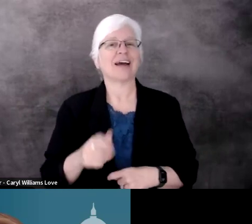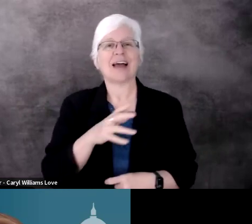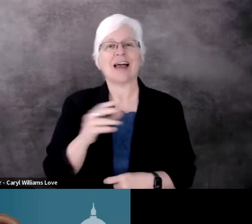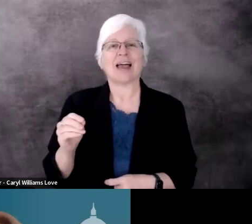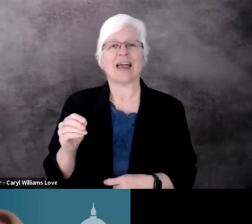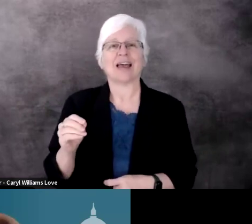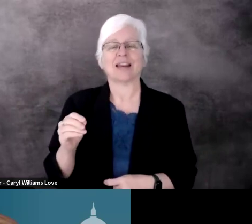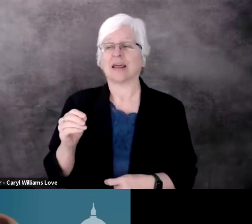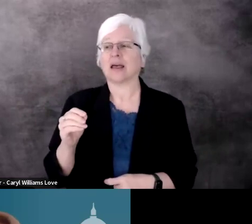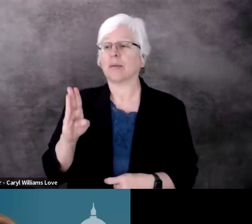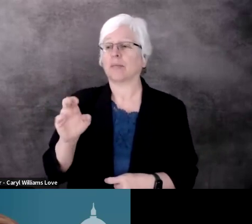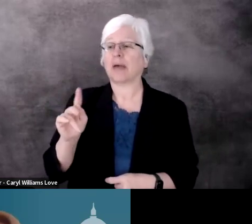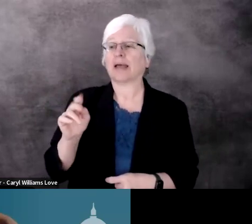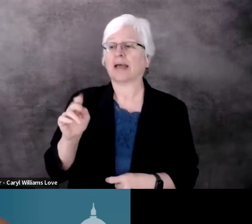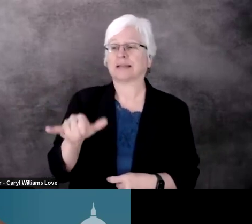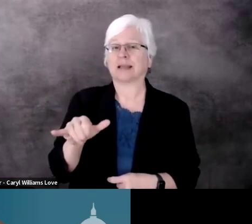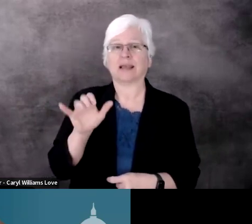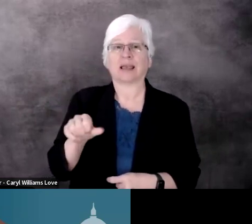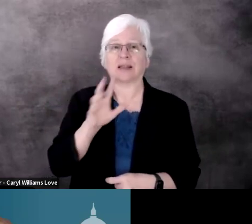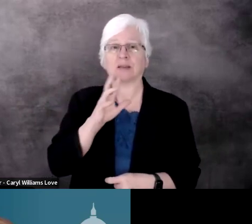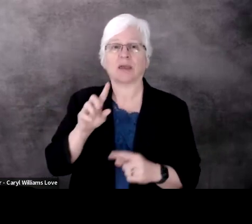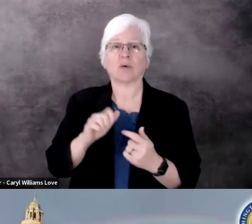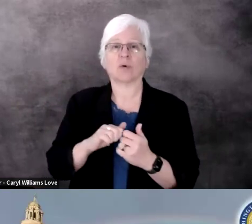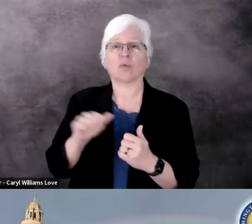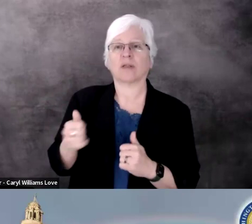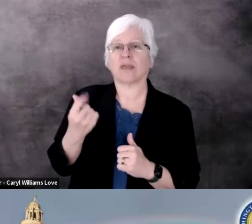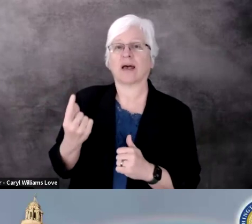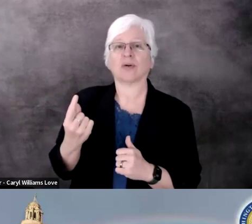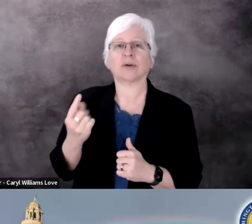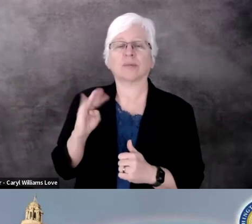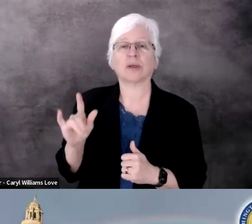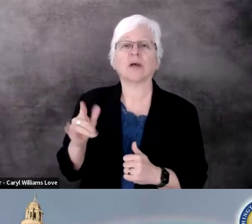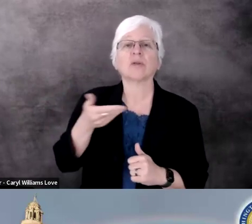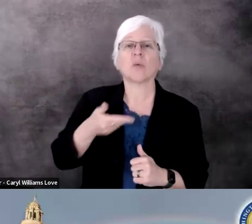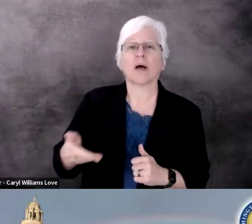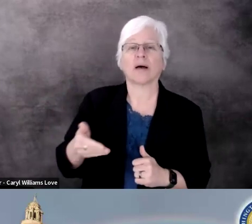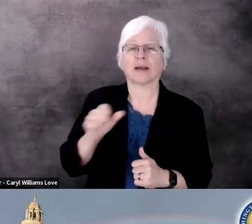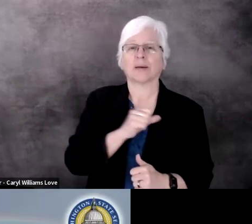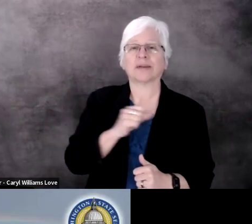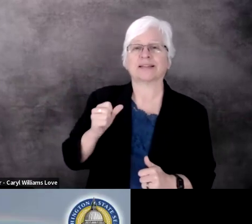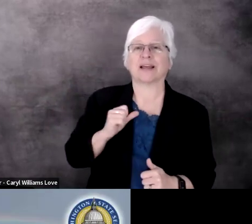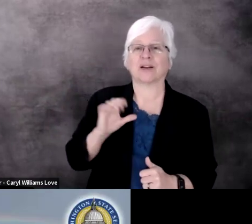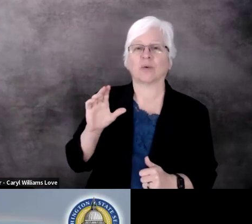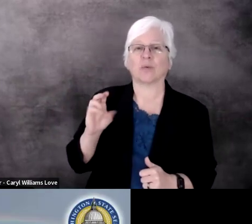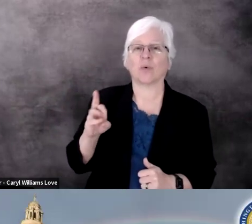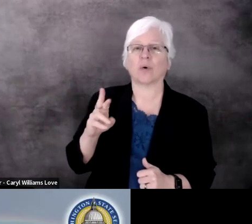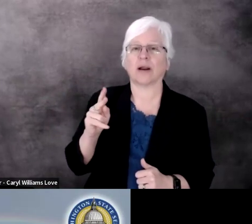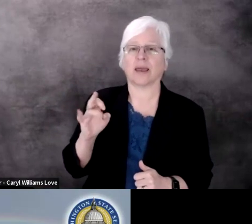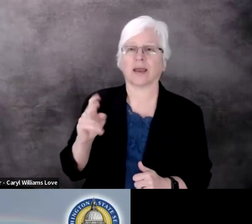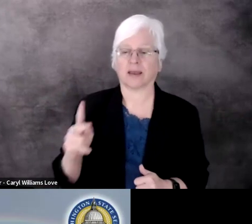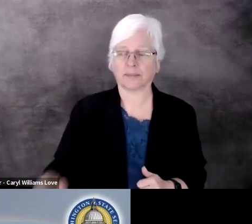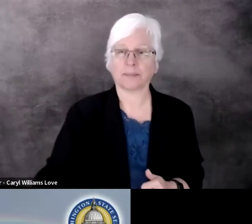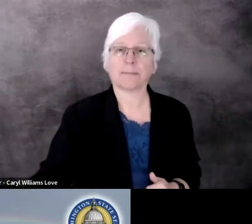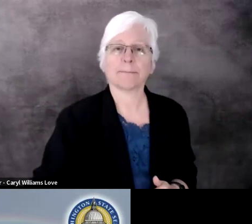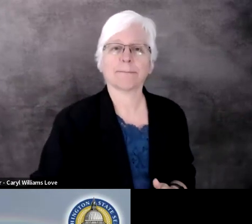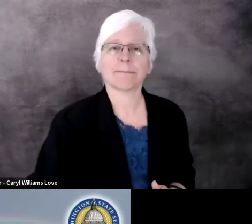can speak to one of Senator Dingra's bills after that. Welcome, Senator Warnick. Thank you. And I'm sorry I was very late.